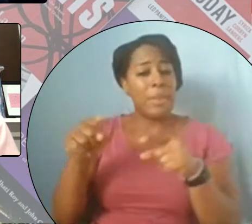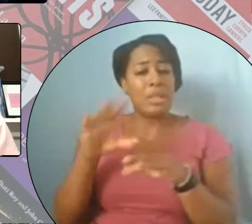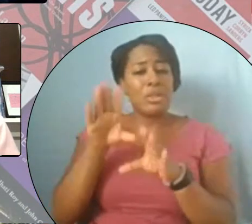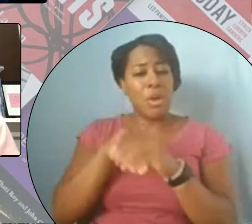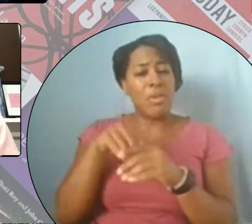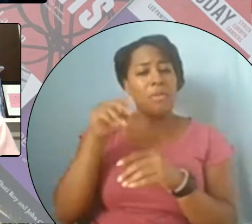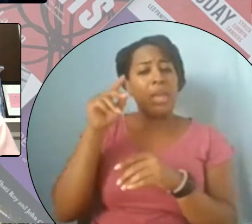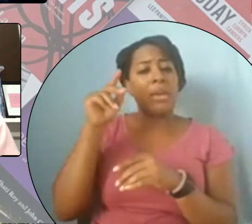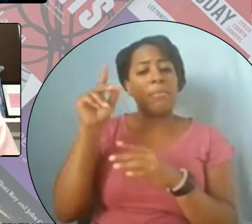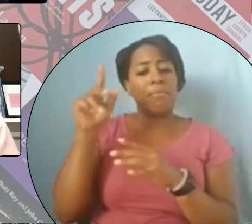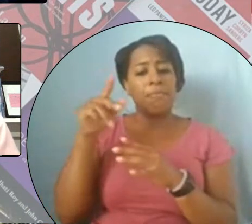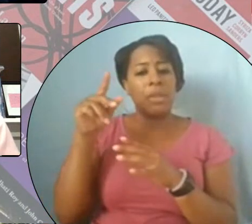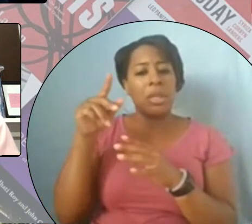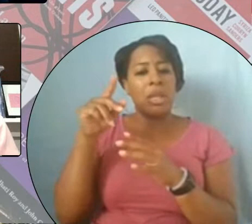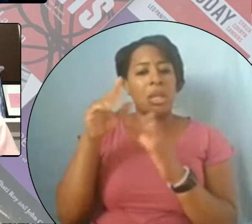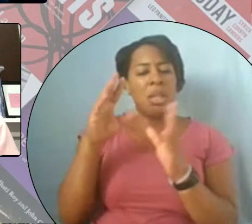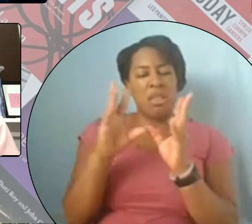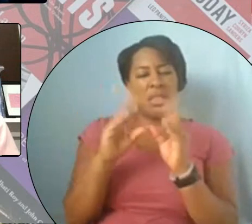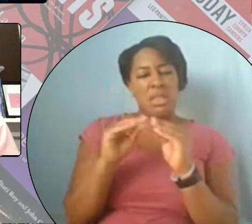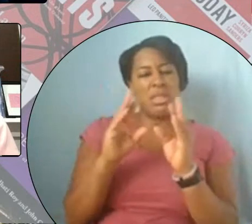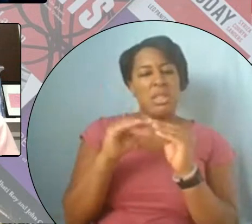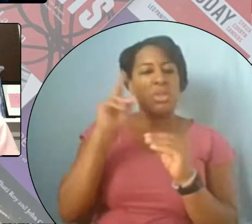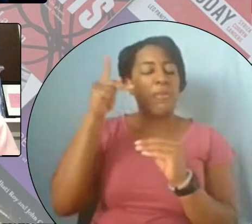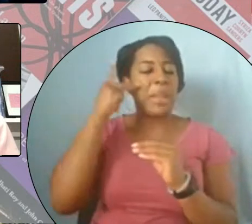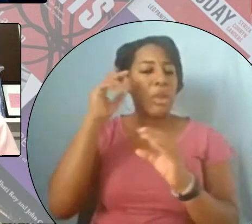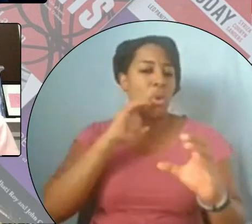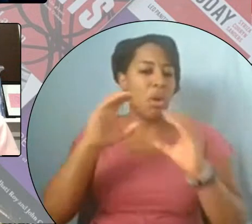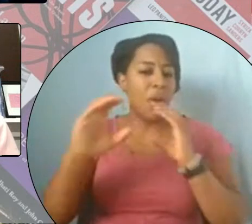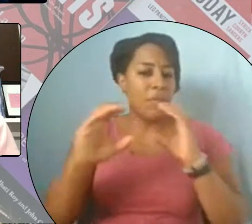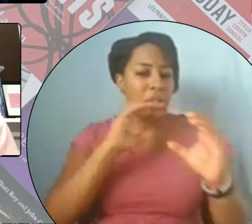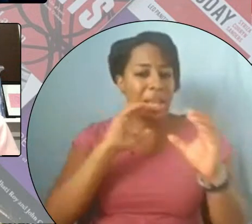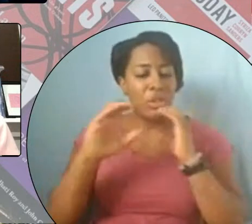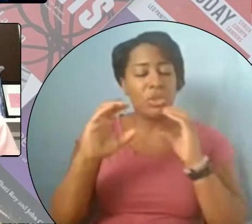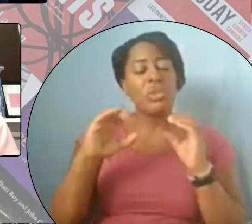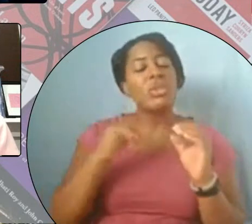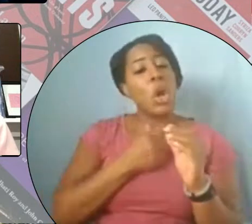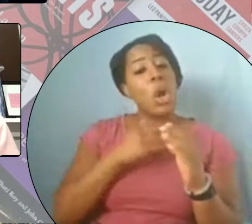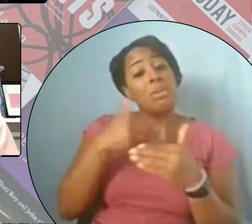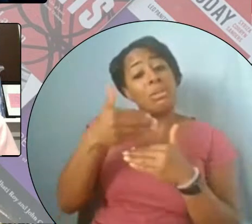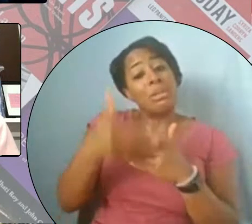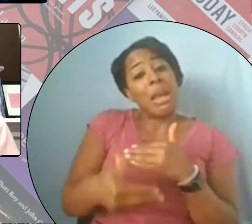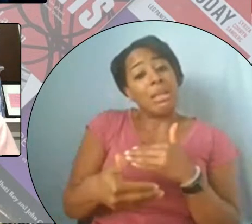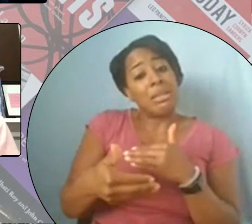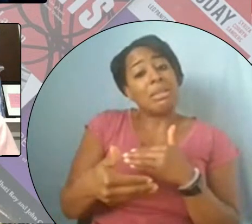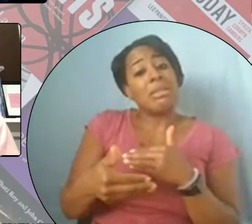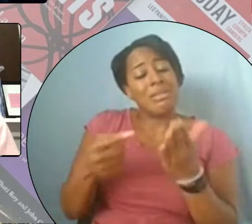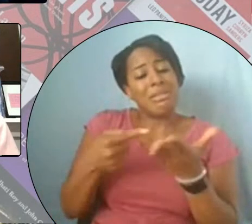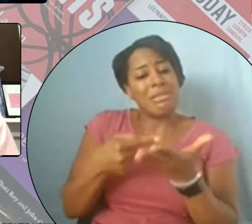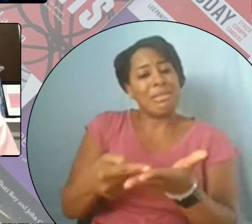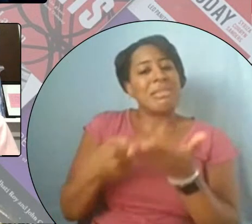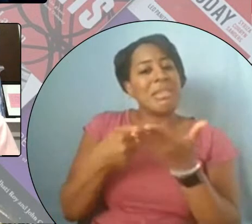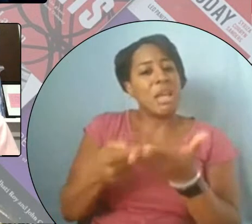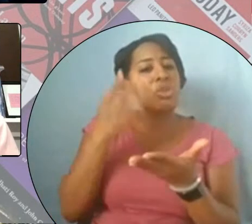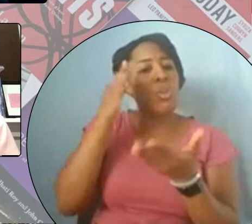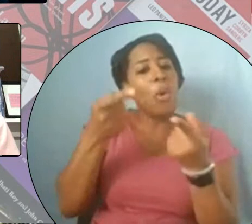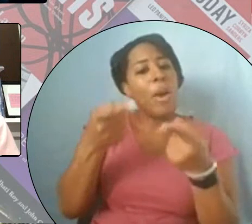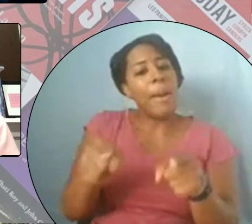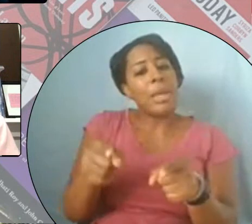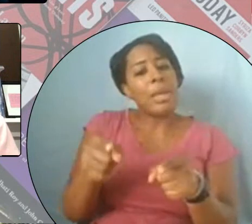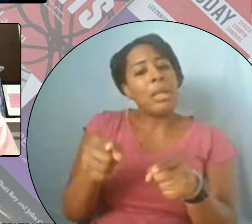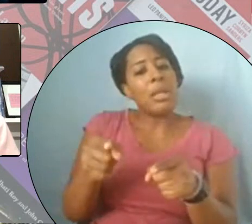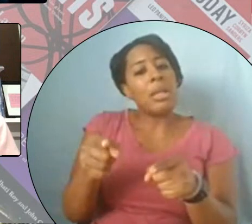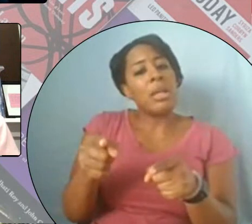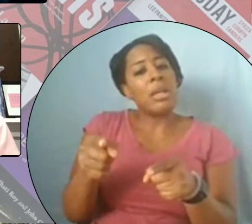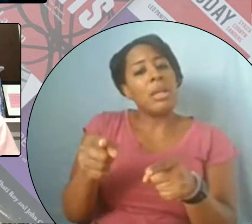or these series of political conversations. Our next conversation is scheduled for the next